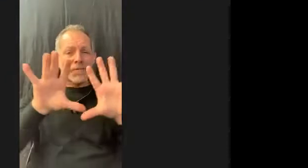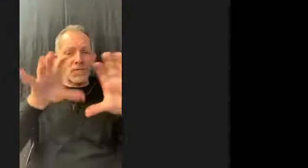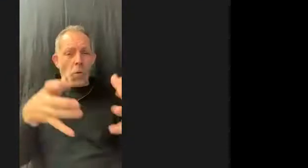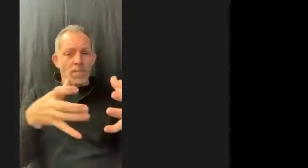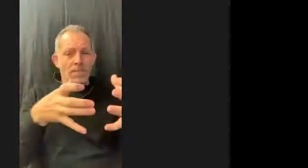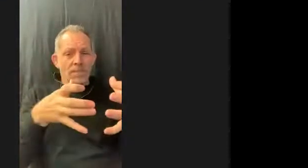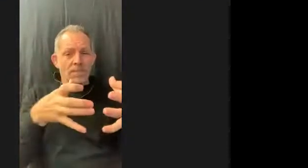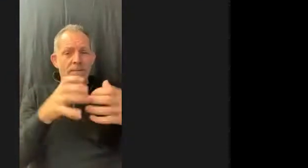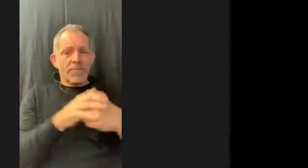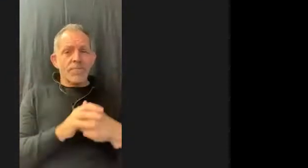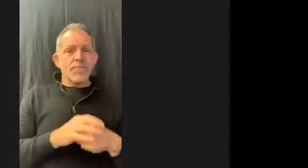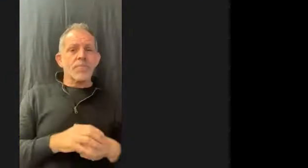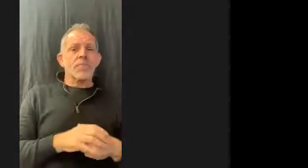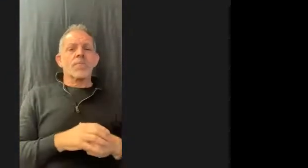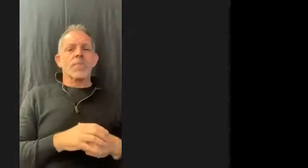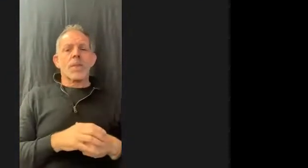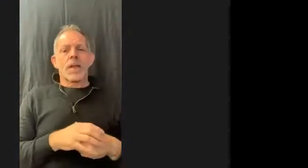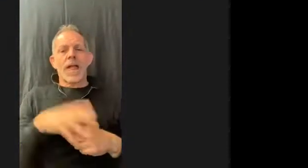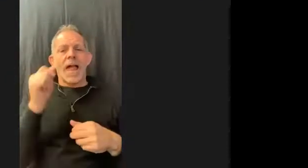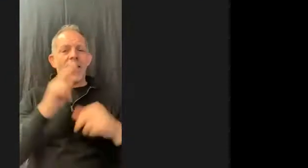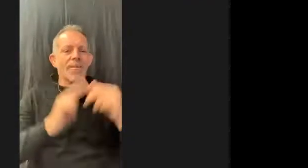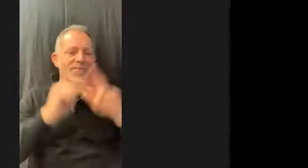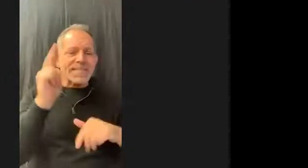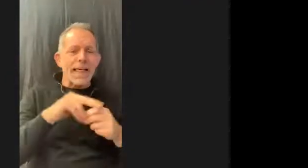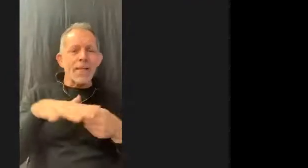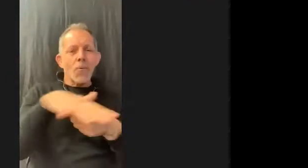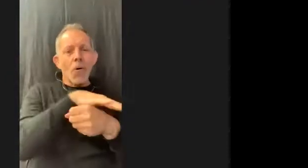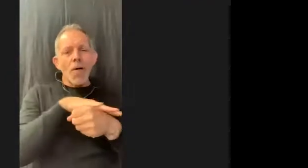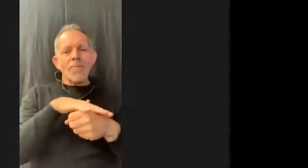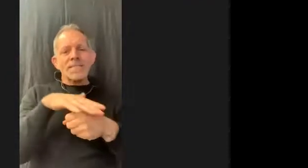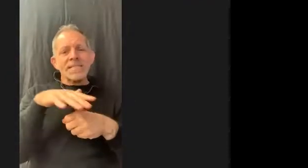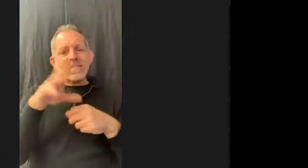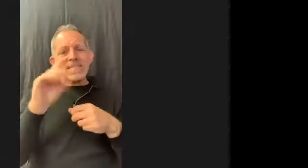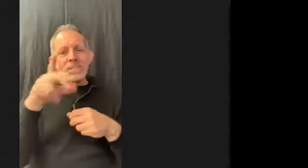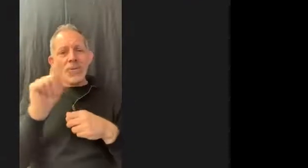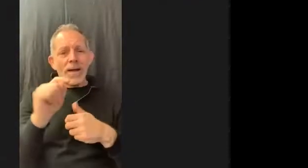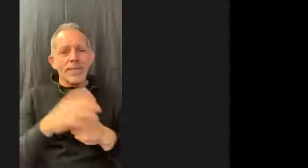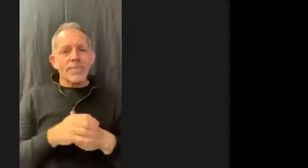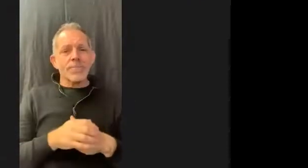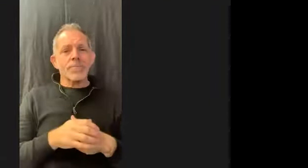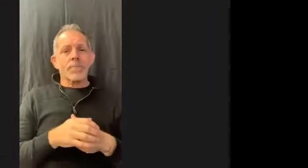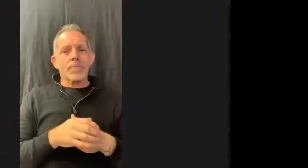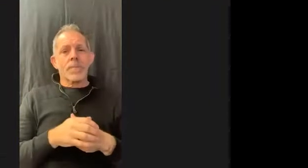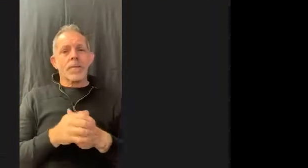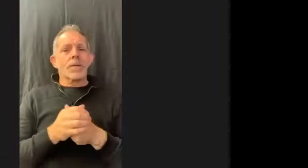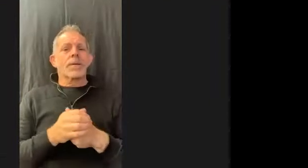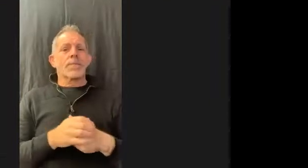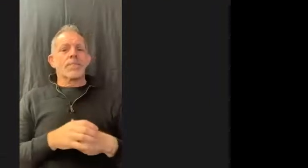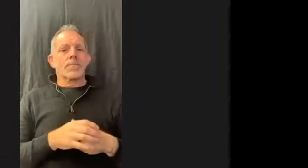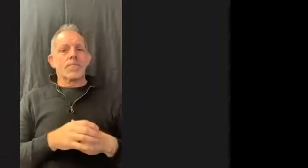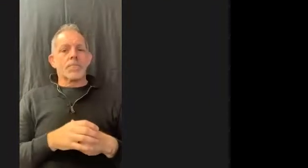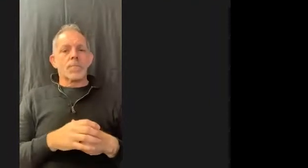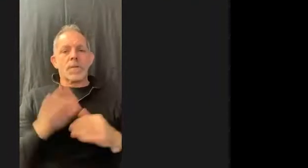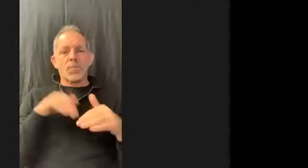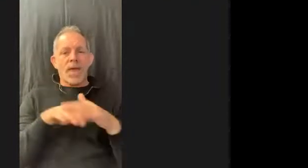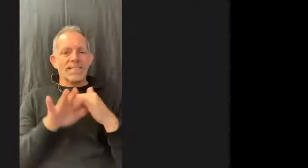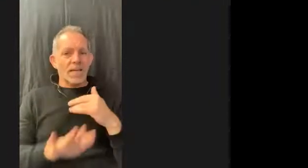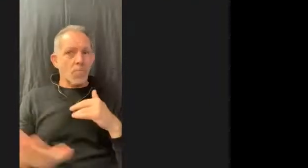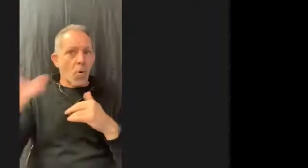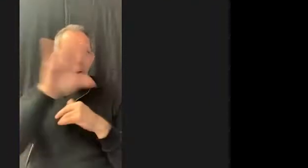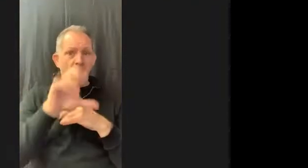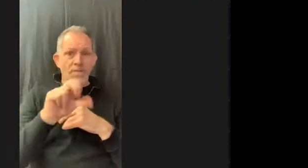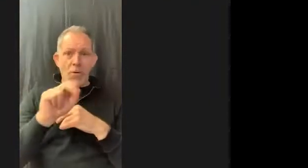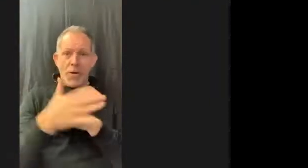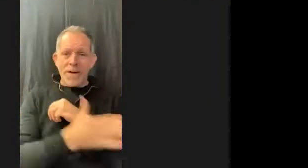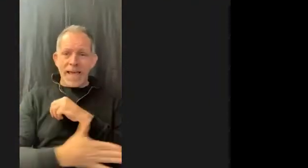districts, working on increasing broadband access throughout the county, economic resiliency, and our food and farming